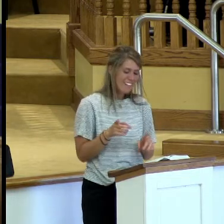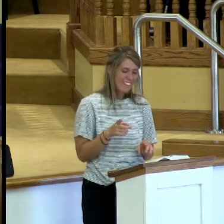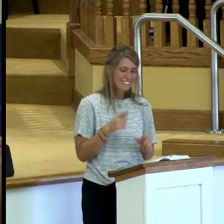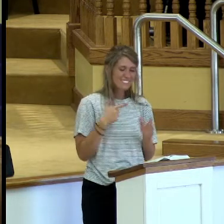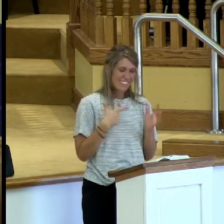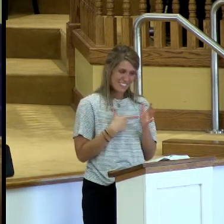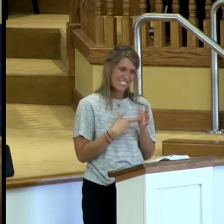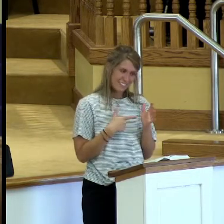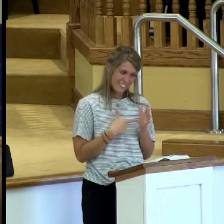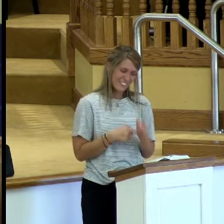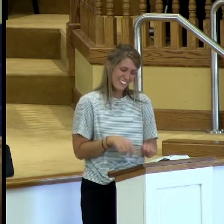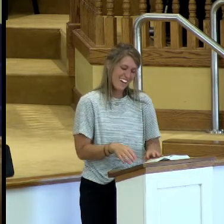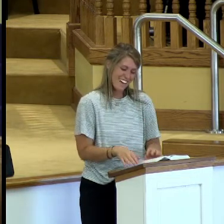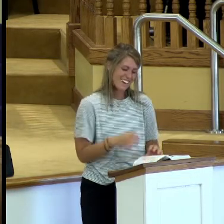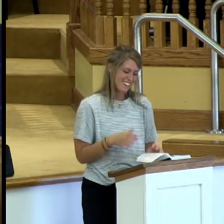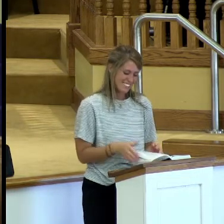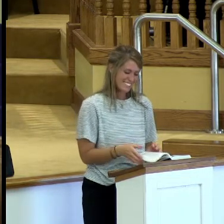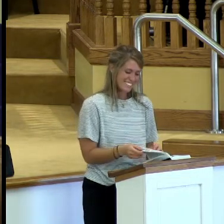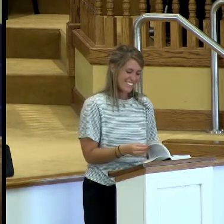It's a liberal. We don't know.